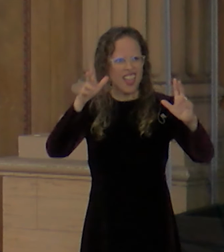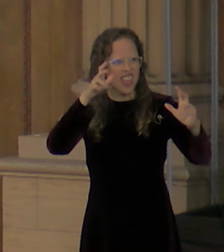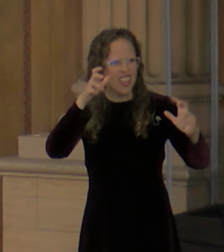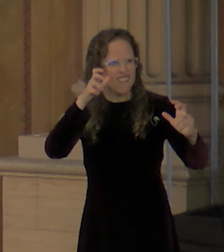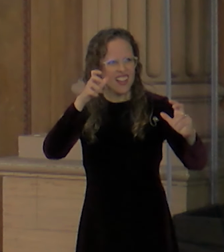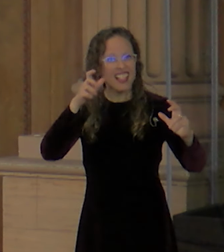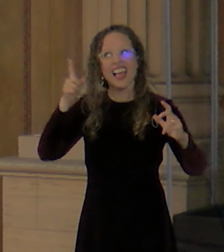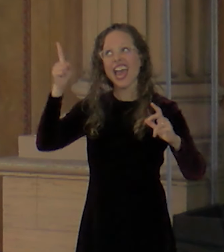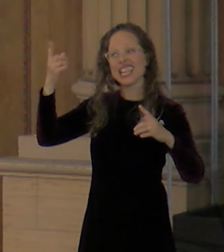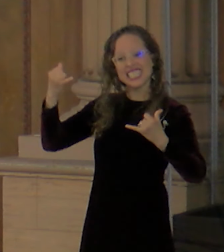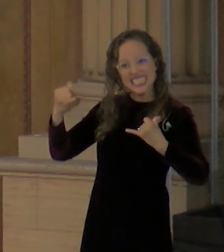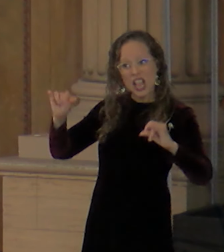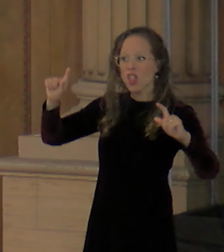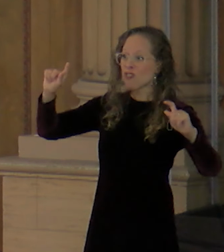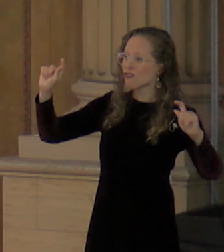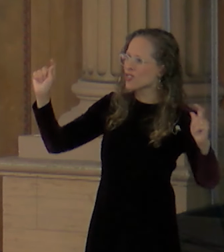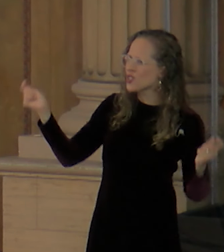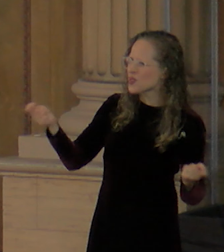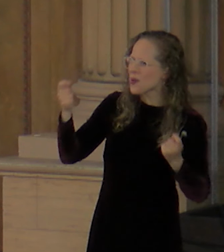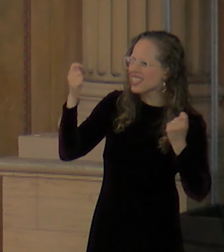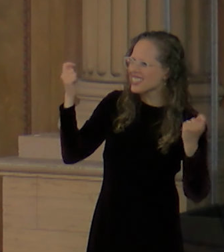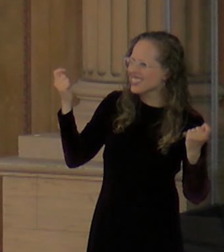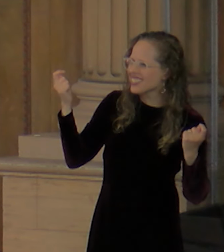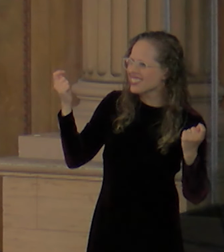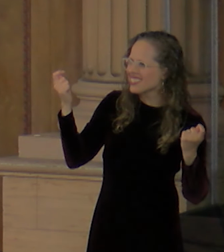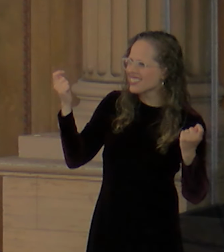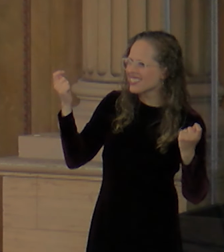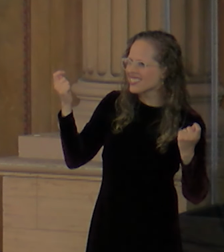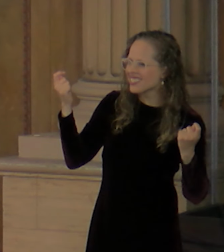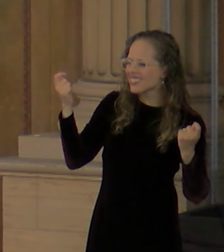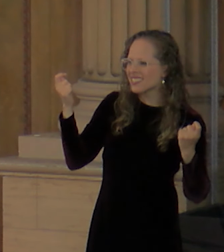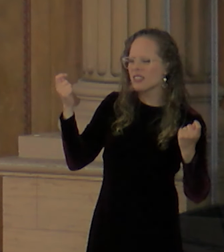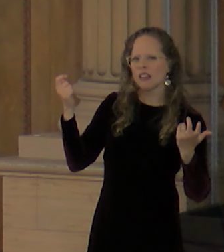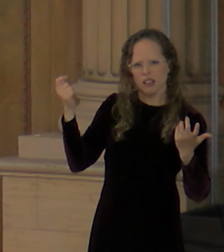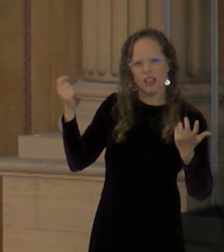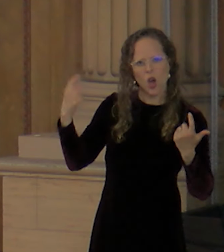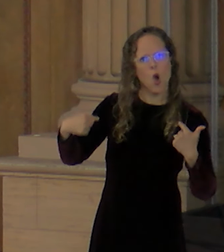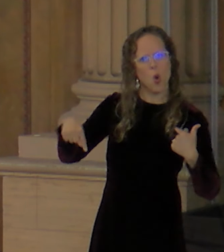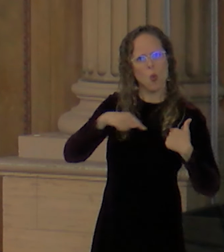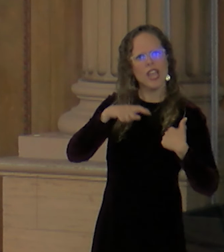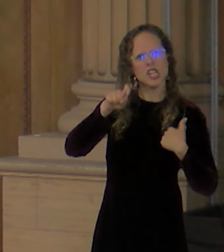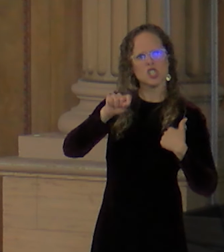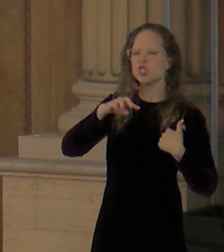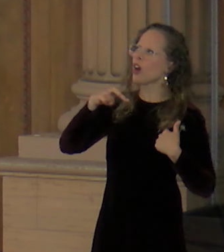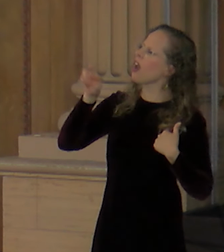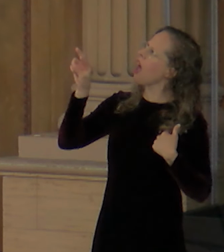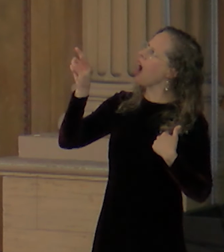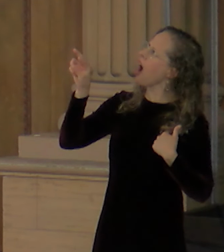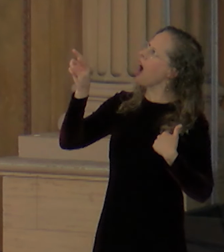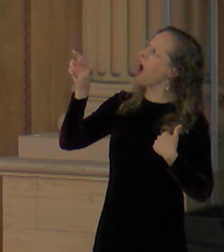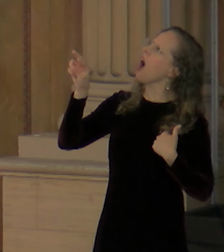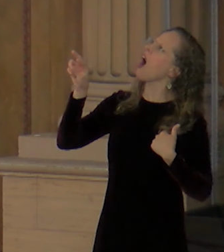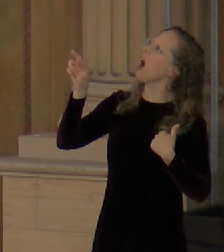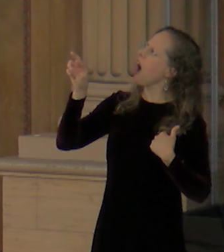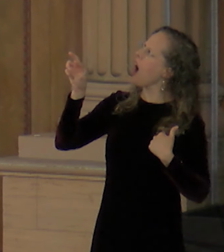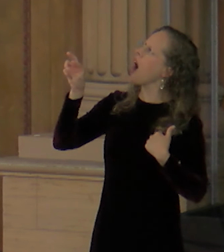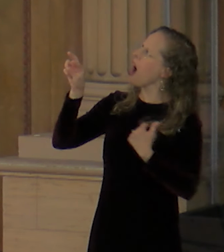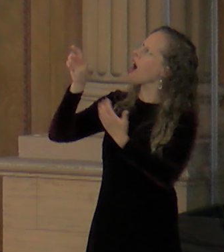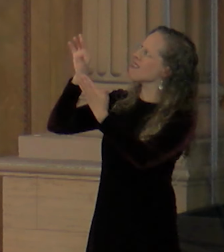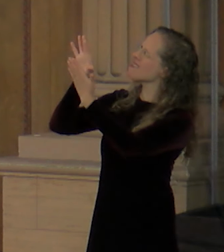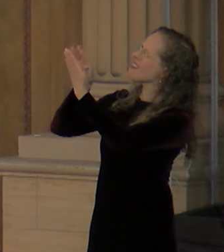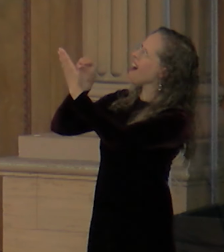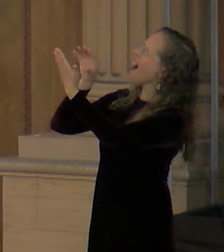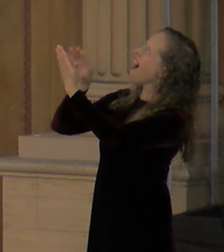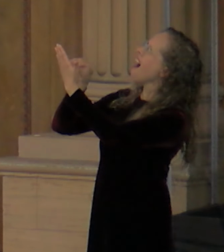then as we look to him for how we should react, couldn't that become our perspective? And wouldn't this change the way